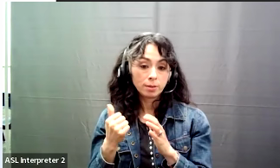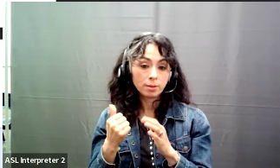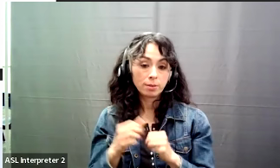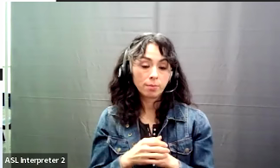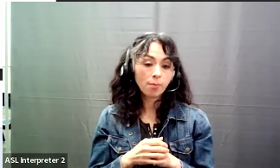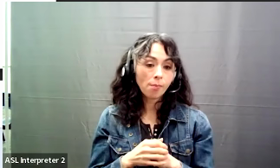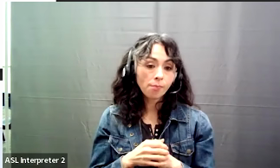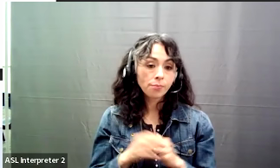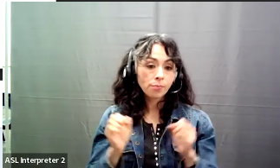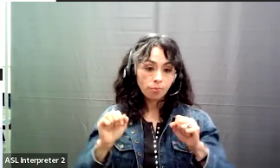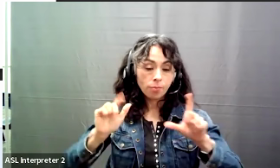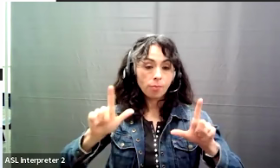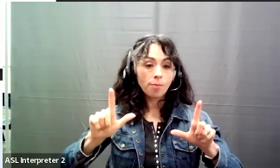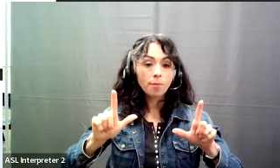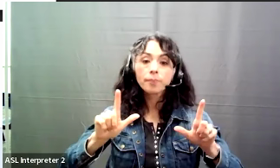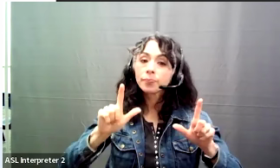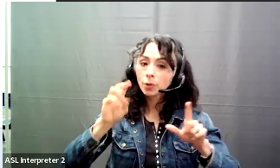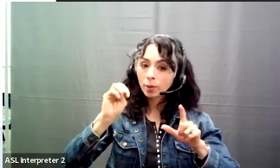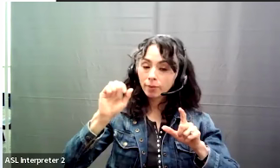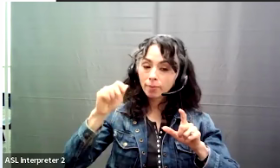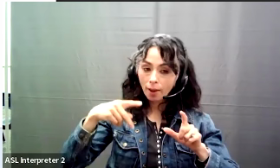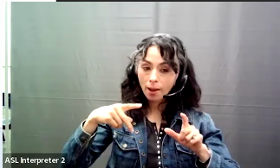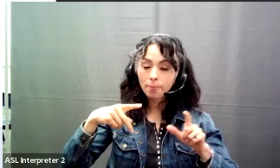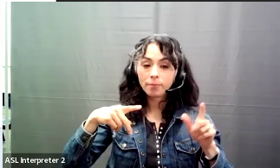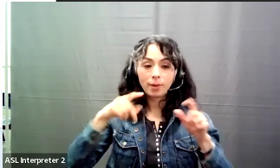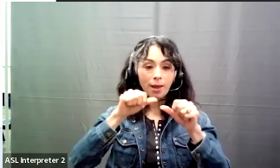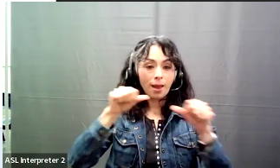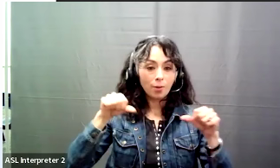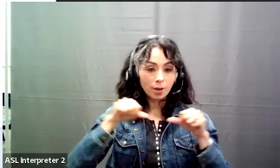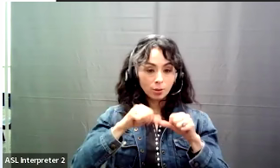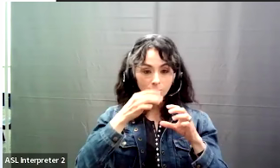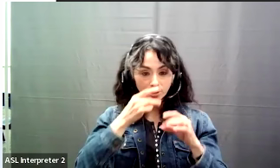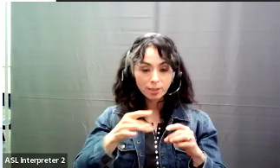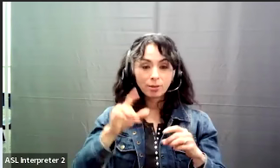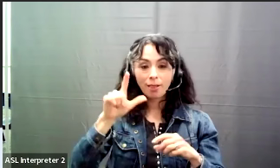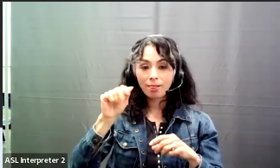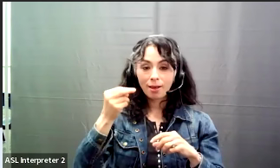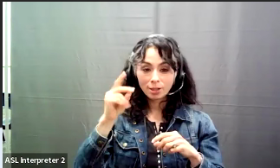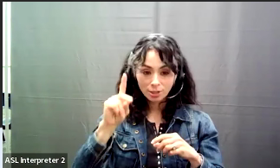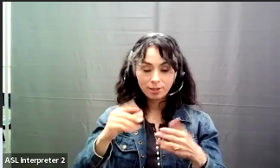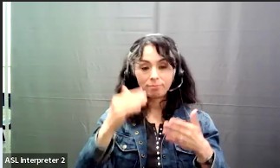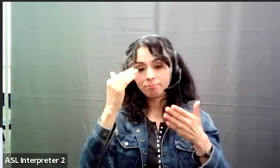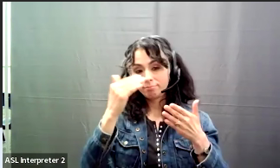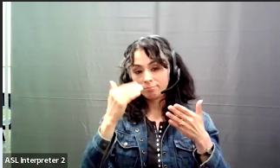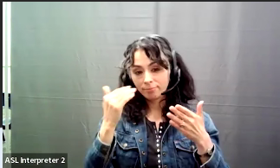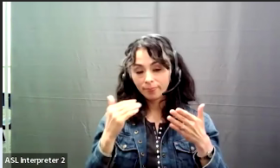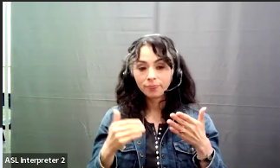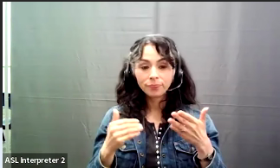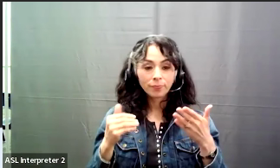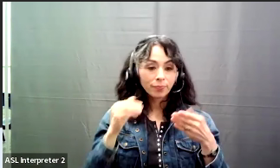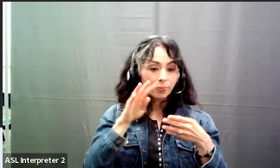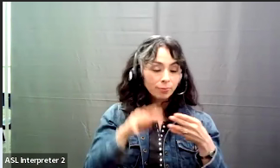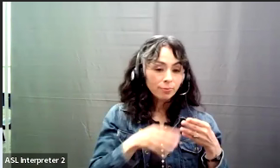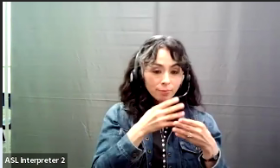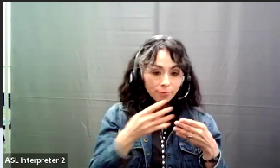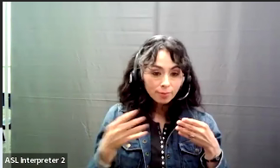with this map of the area of interest. We have the map legend. We have the table for the map